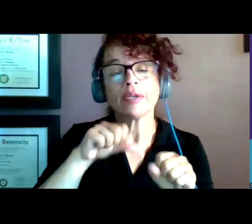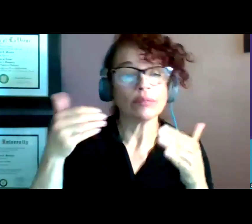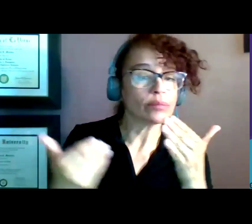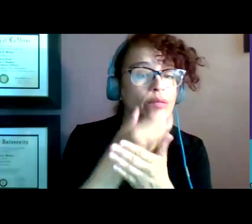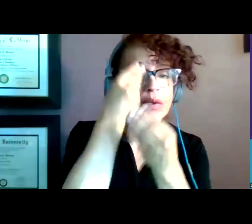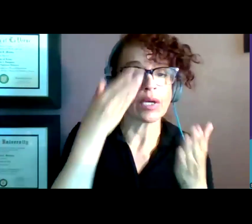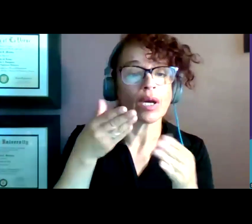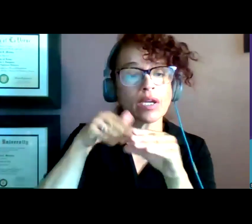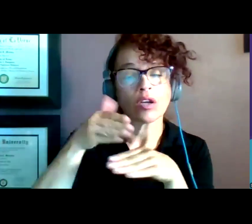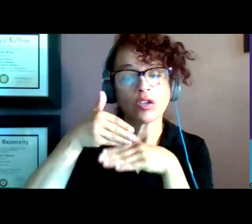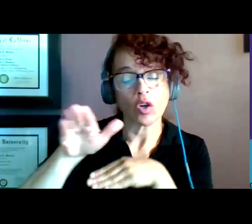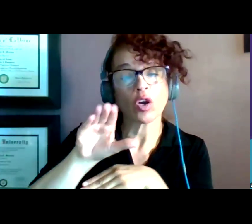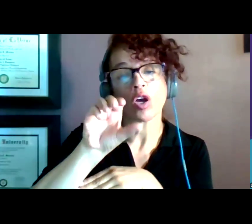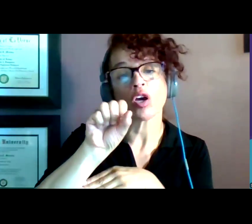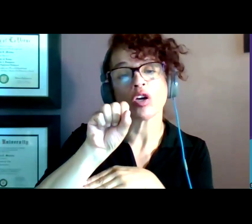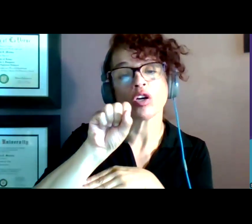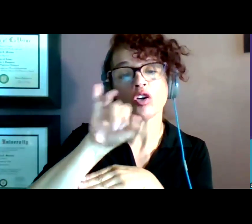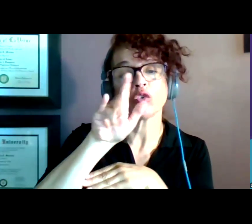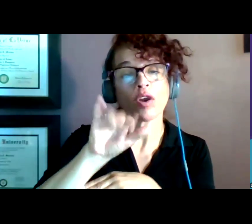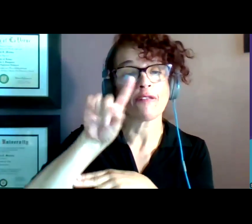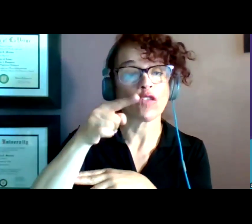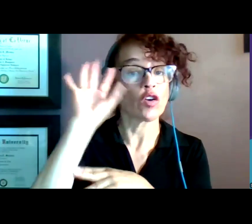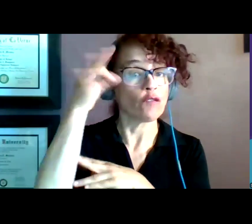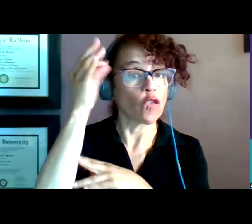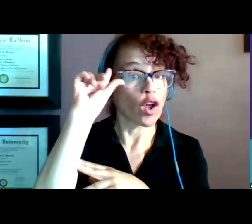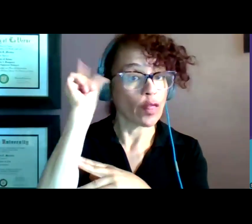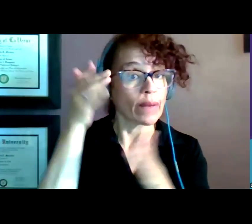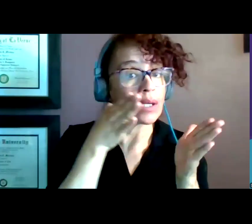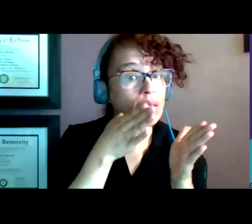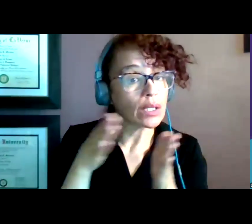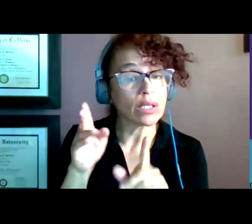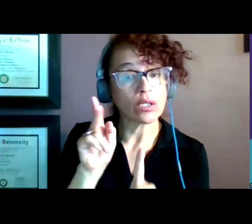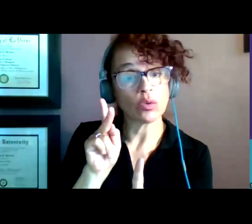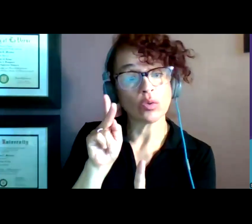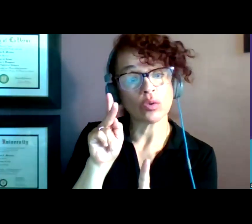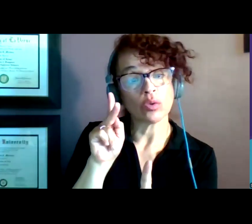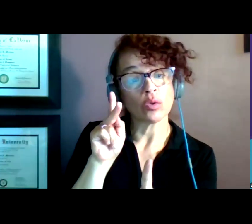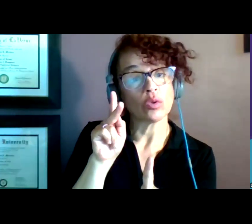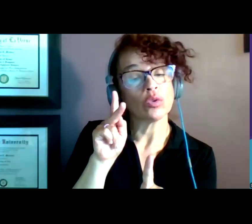and submit that July 1st to the federal government. This plan is key to